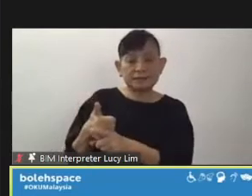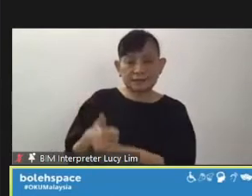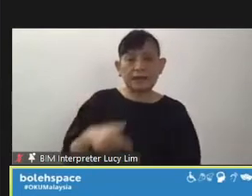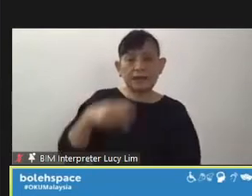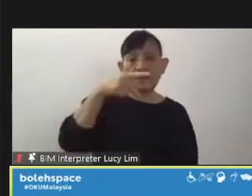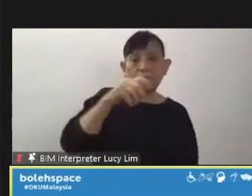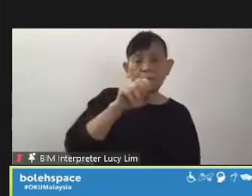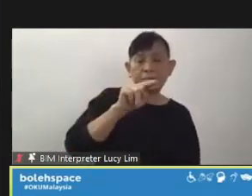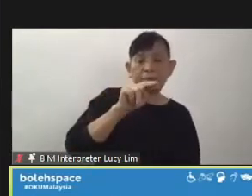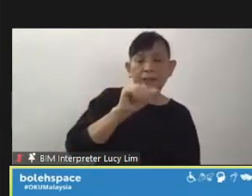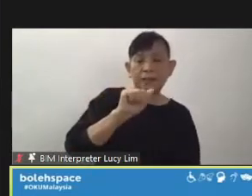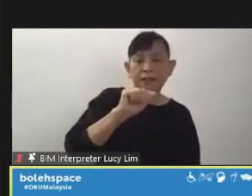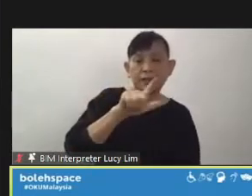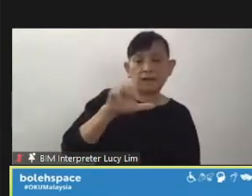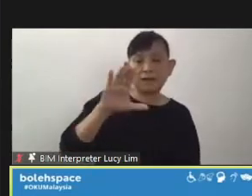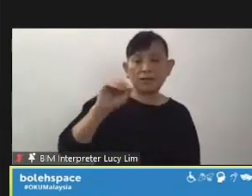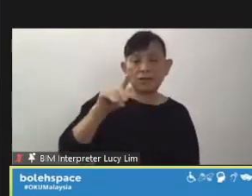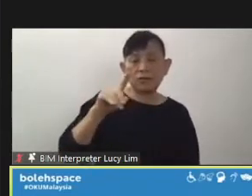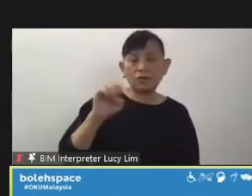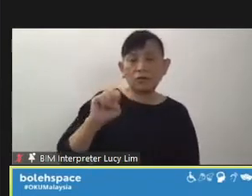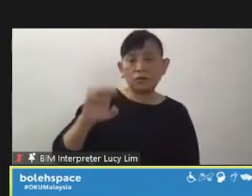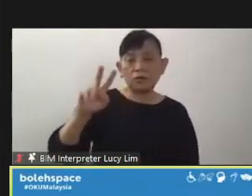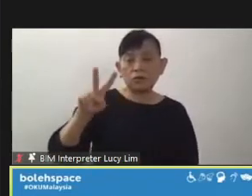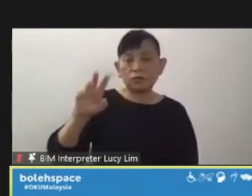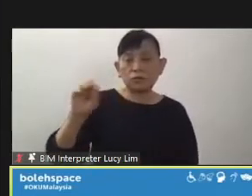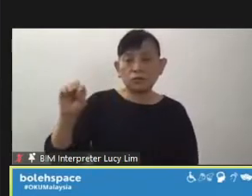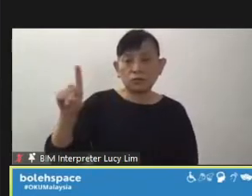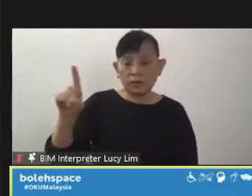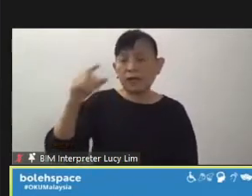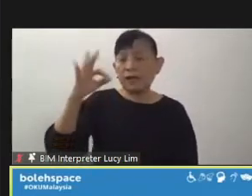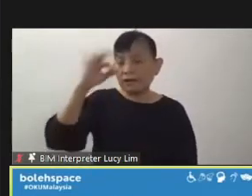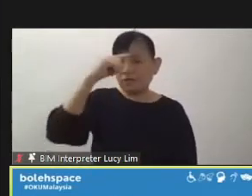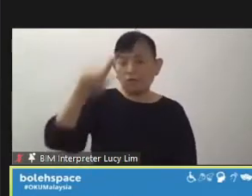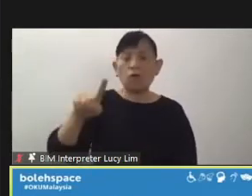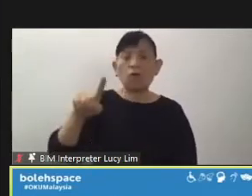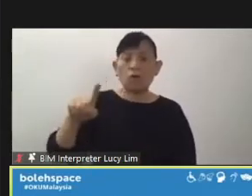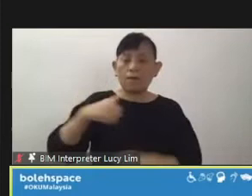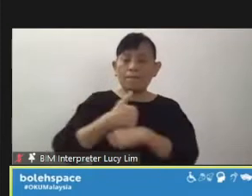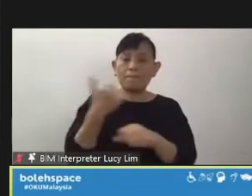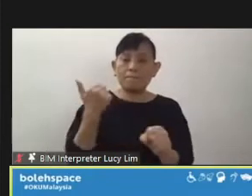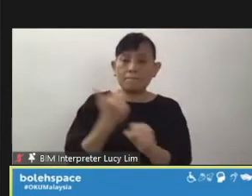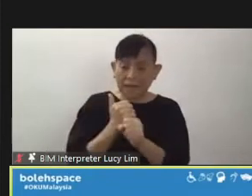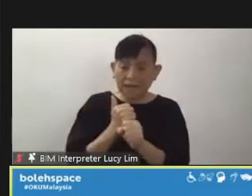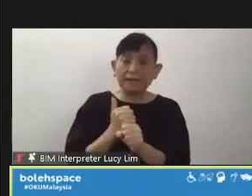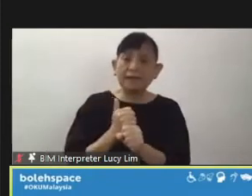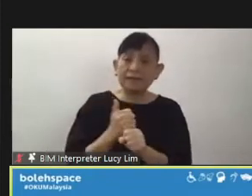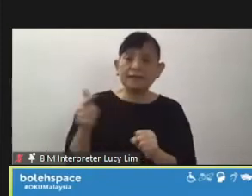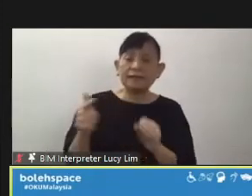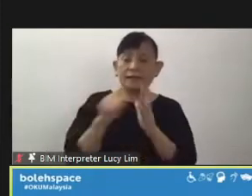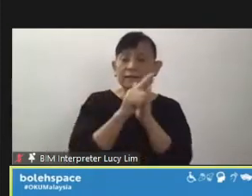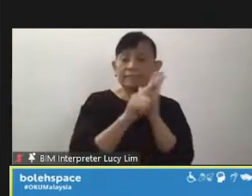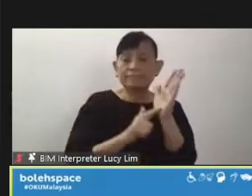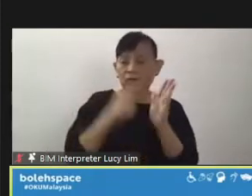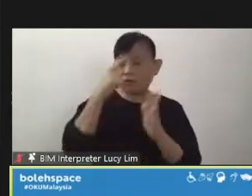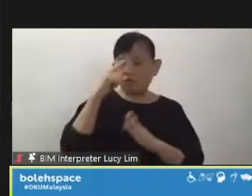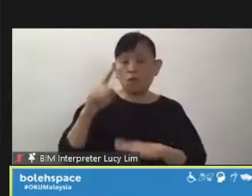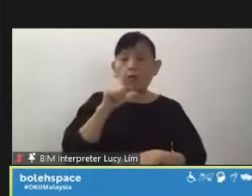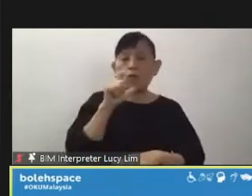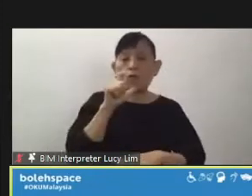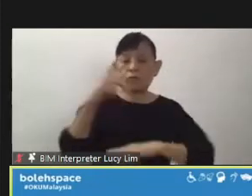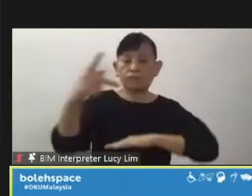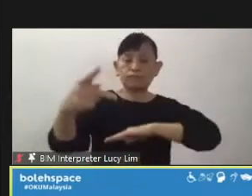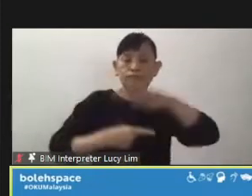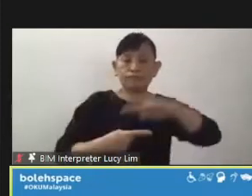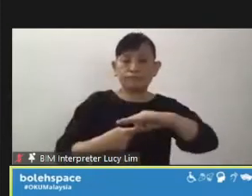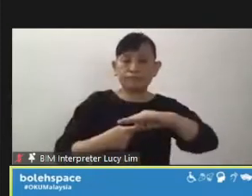about the criminalization of suicide. Okay, we should decriminalize suicide.